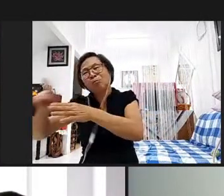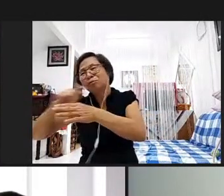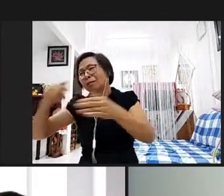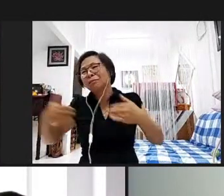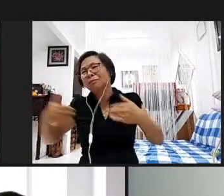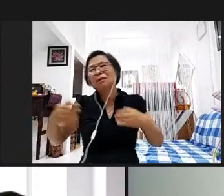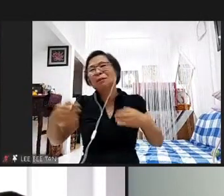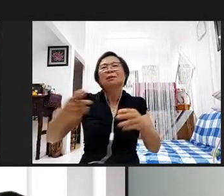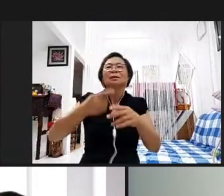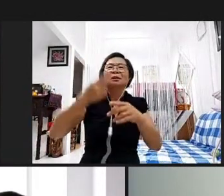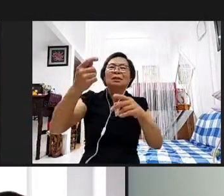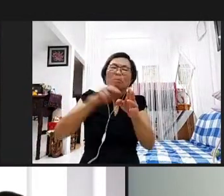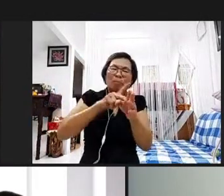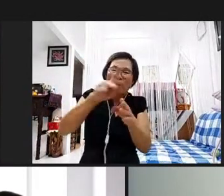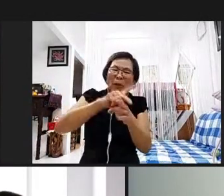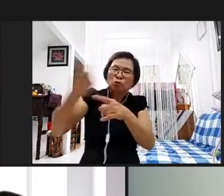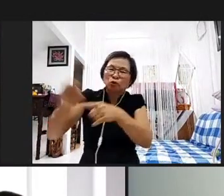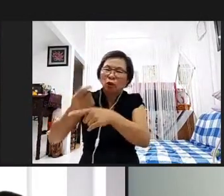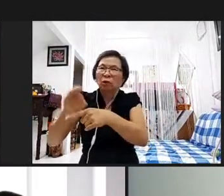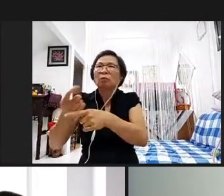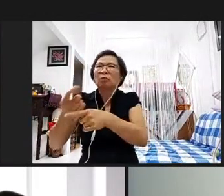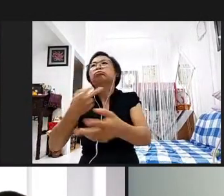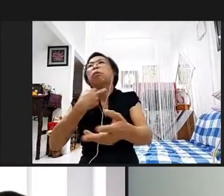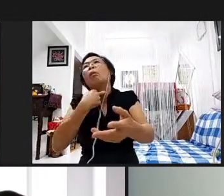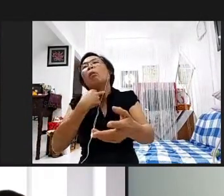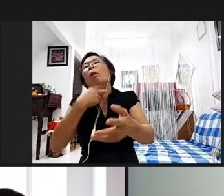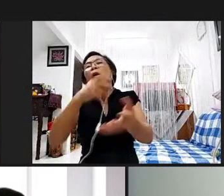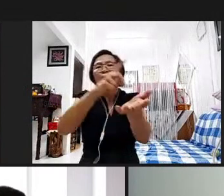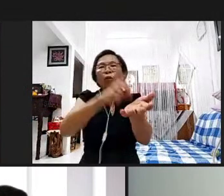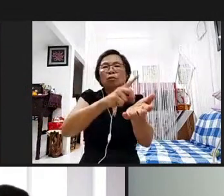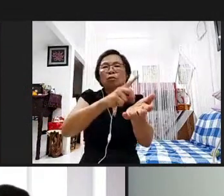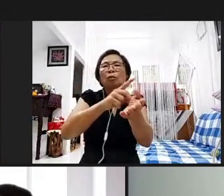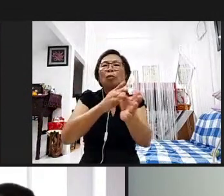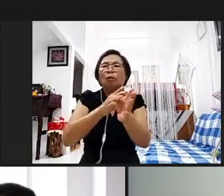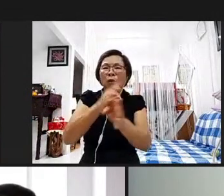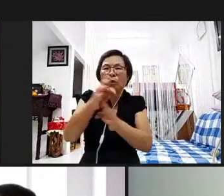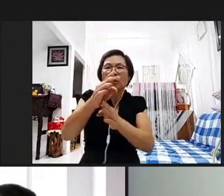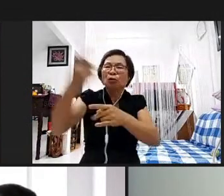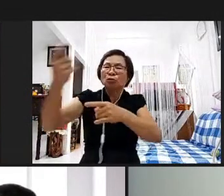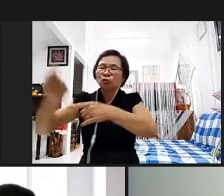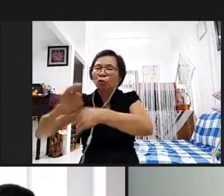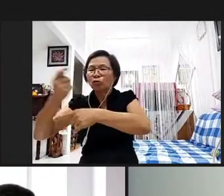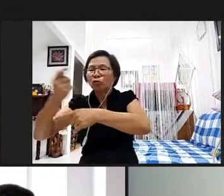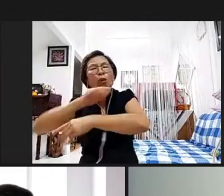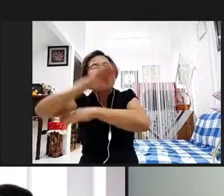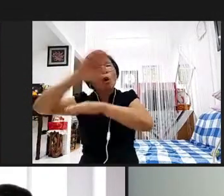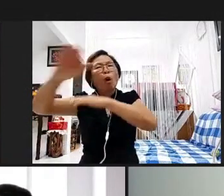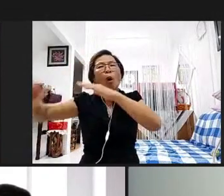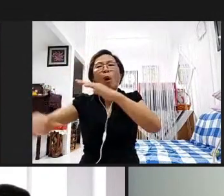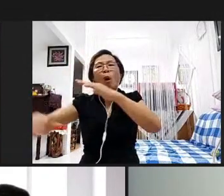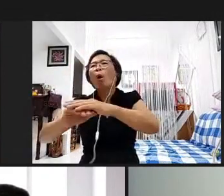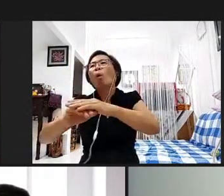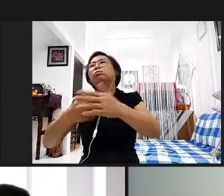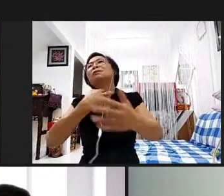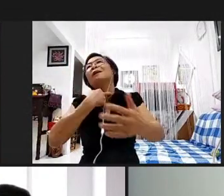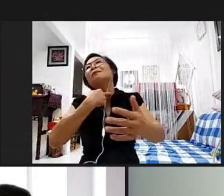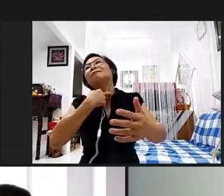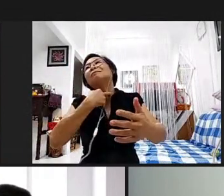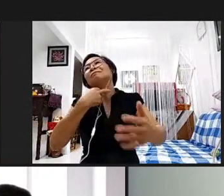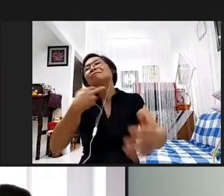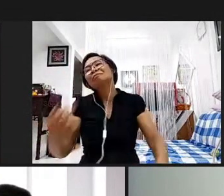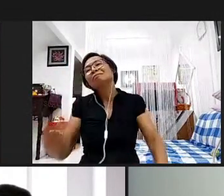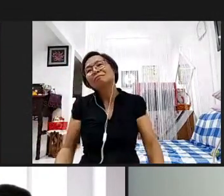be also affected. So doctors' career path training and so on will be all actually affected. And most